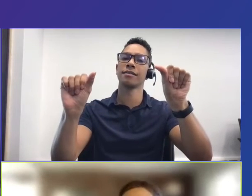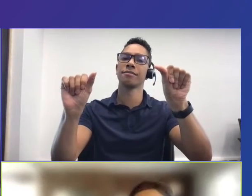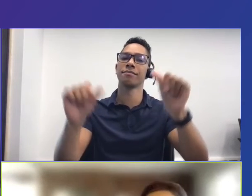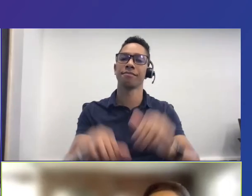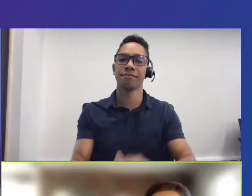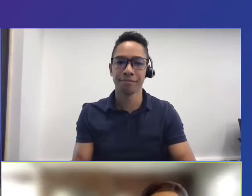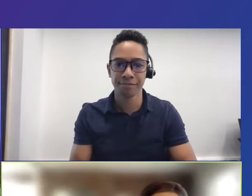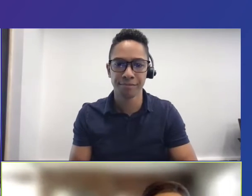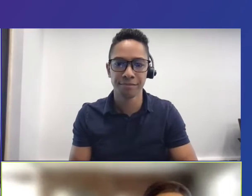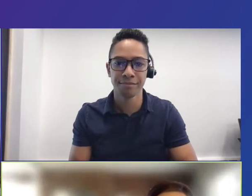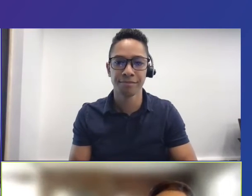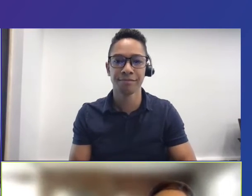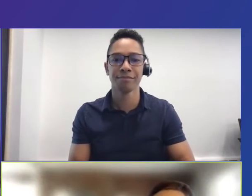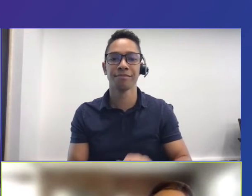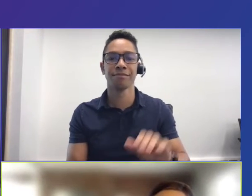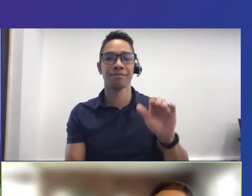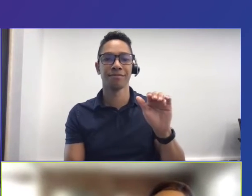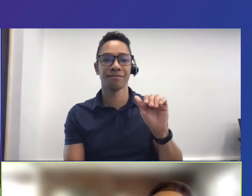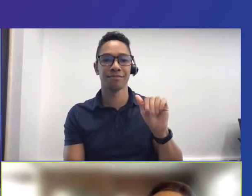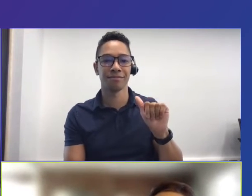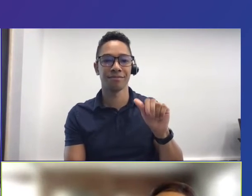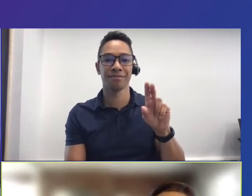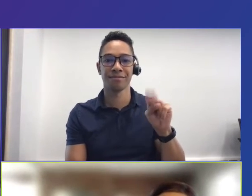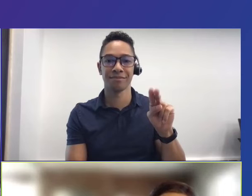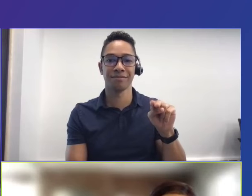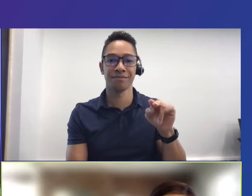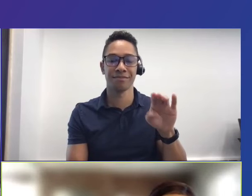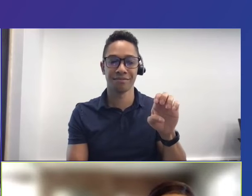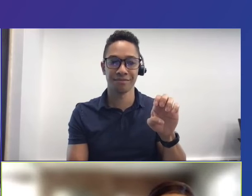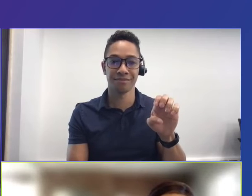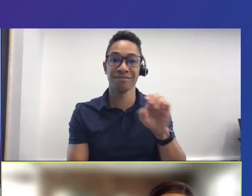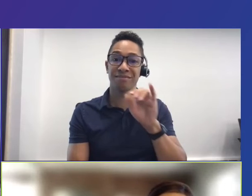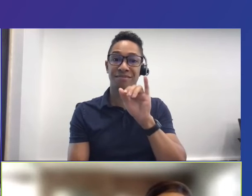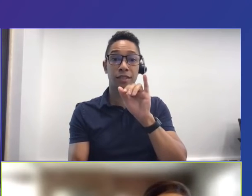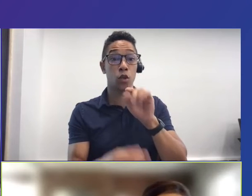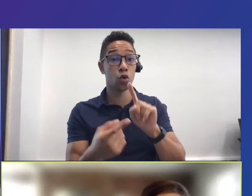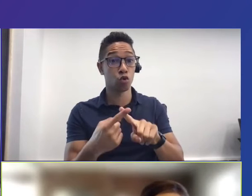very act of asking that question, Nikki, is the practice.